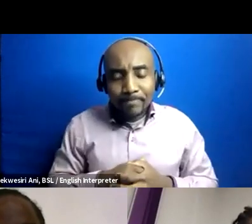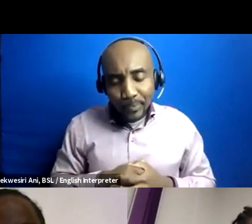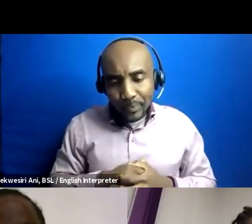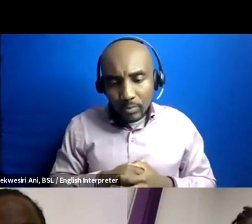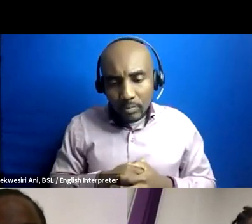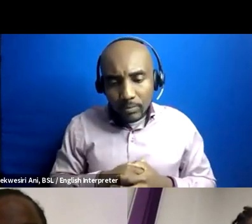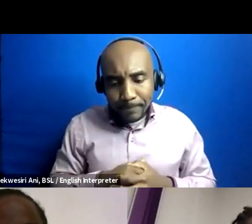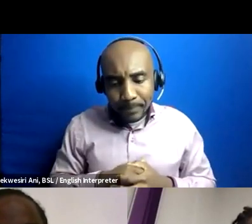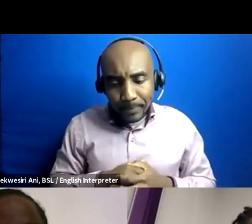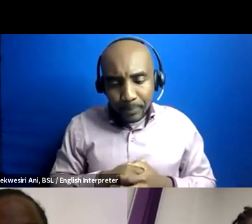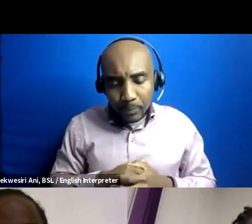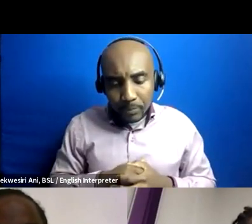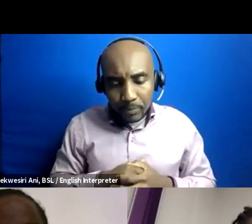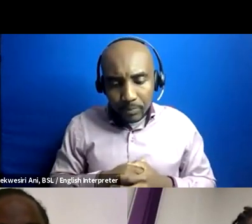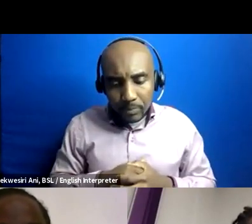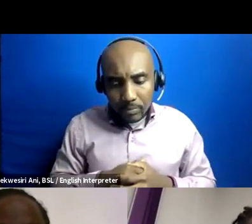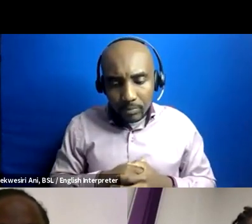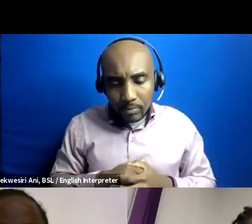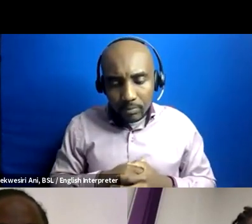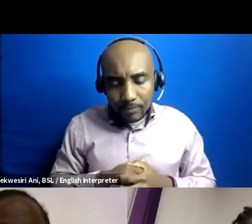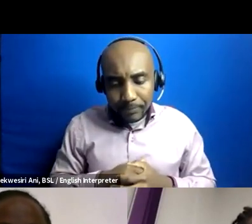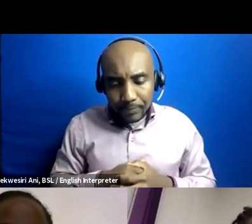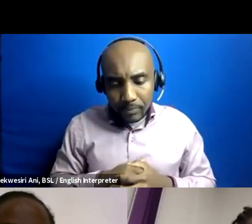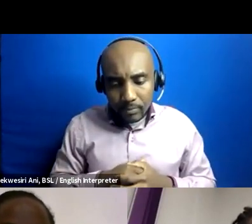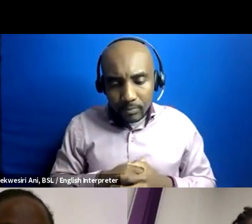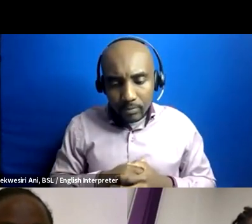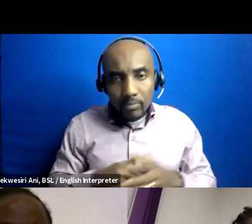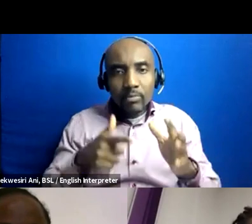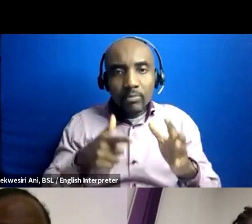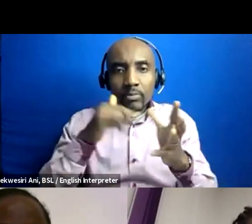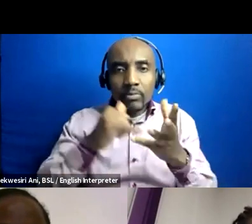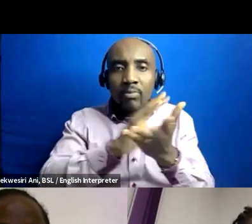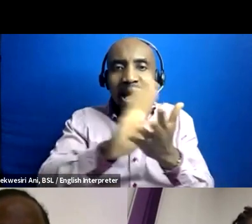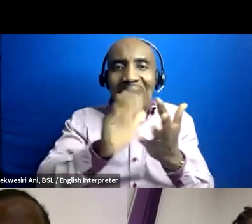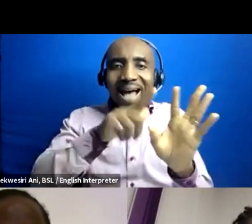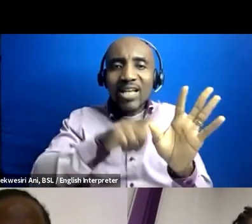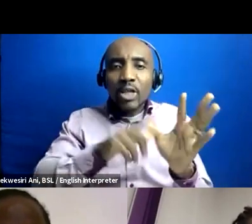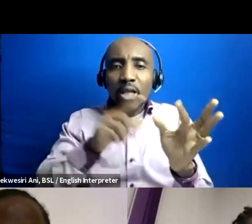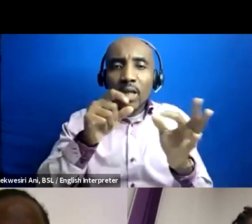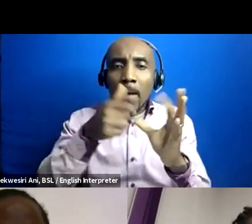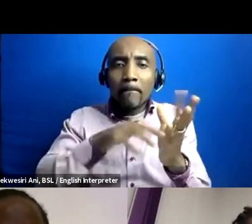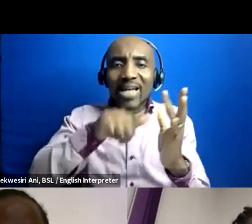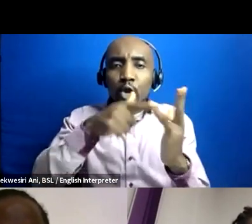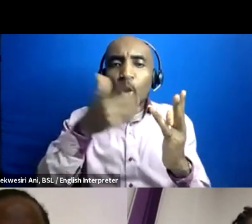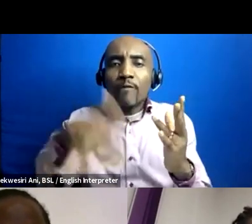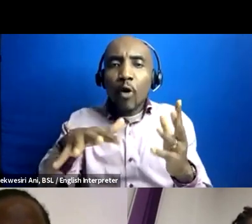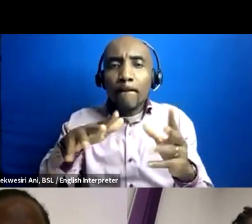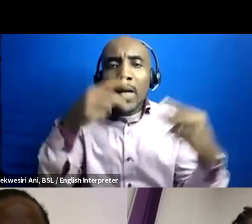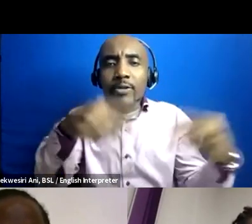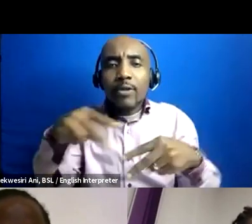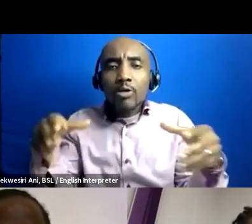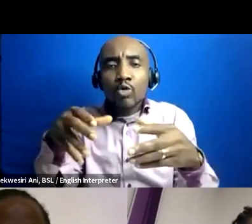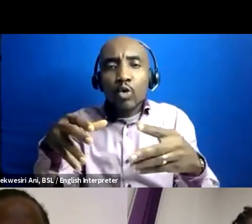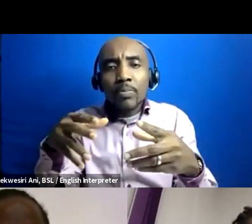I was seeing a program just the other night, Ashley Banjo's program, where he was talking about